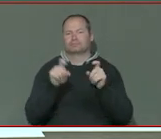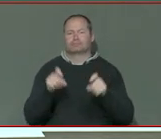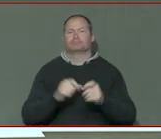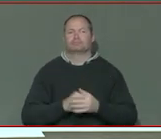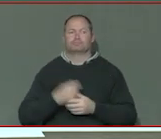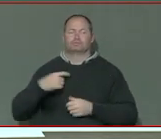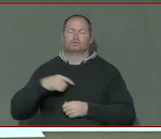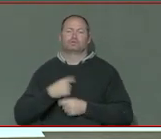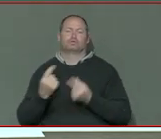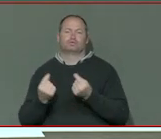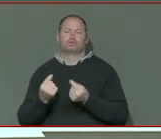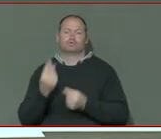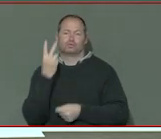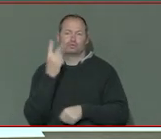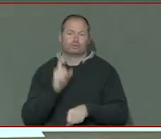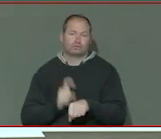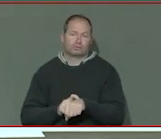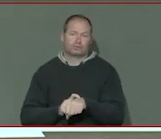twice?